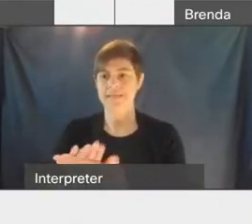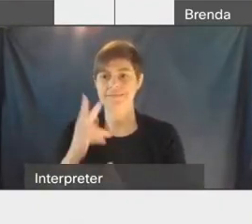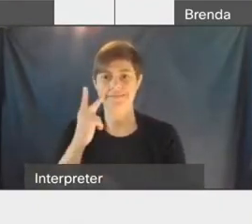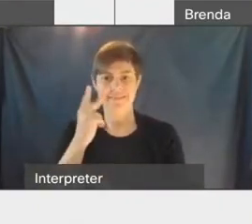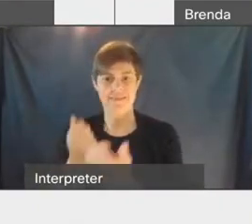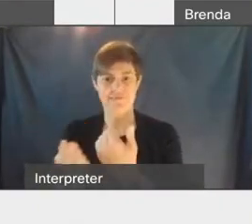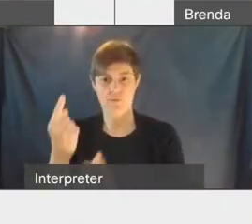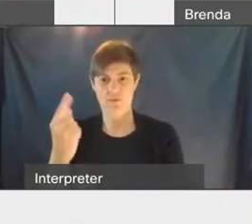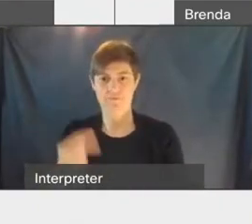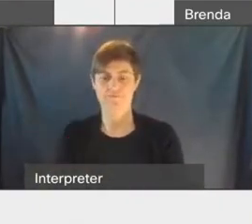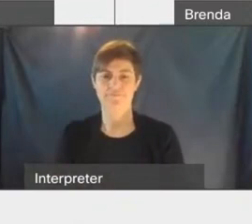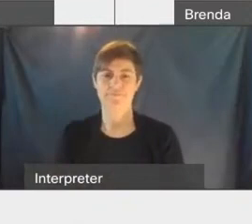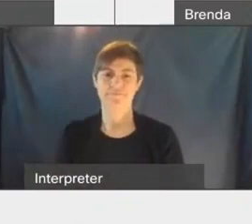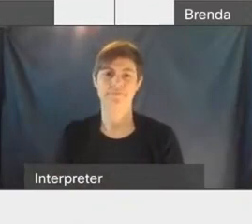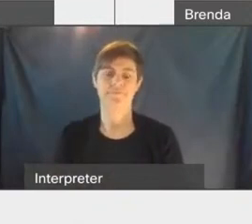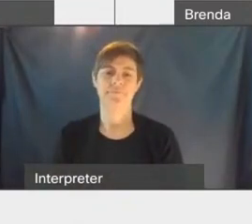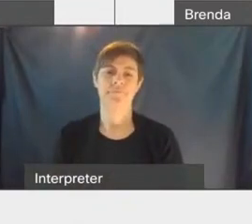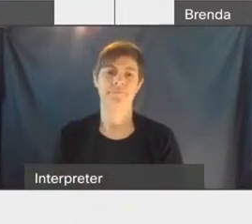everyone.